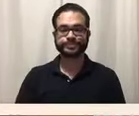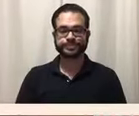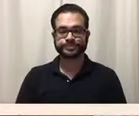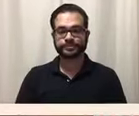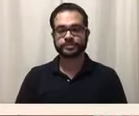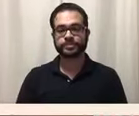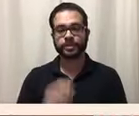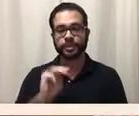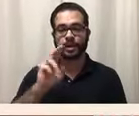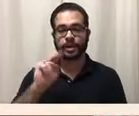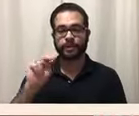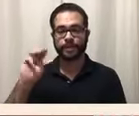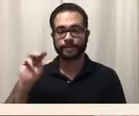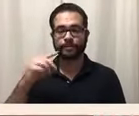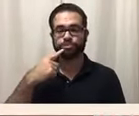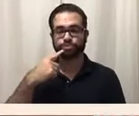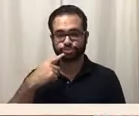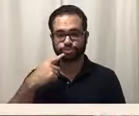Eminem.